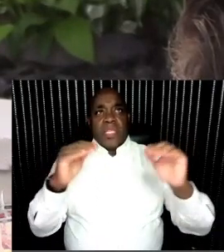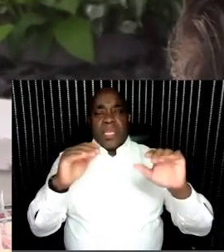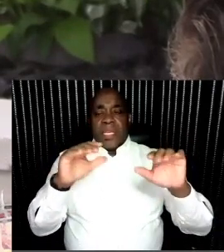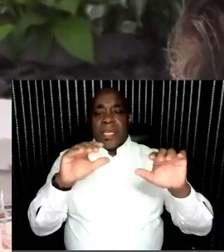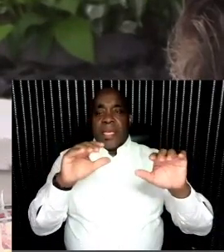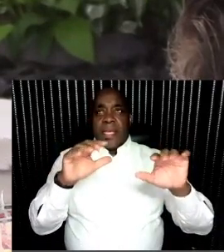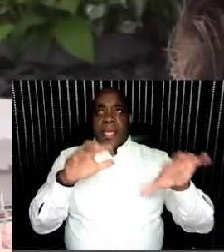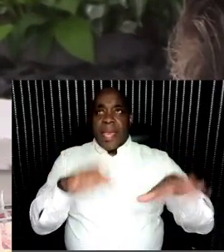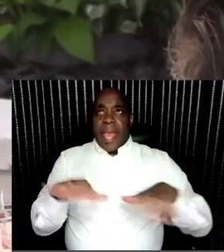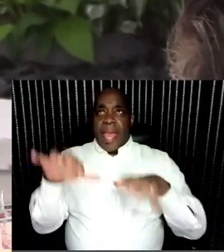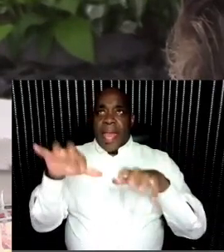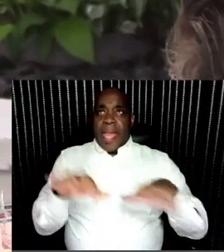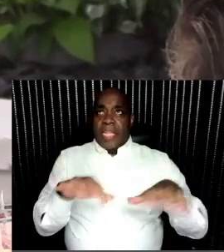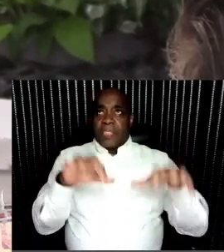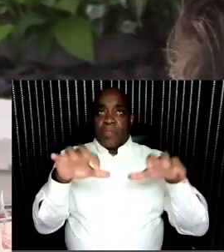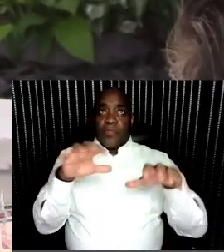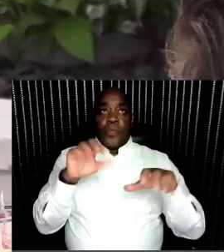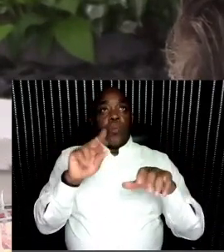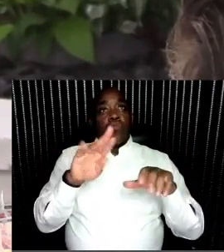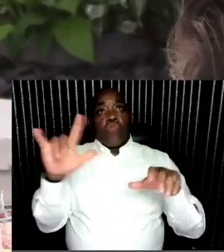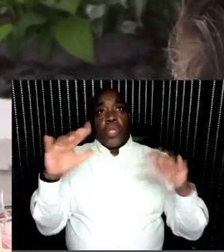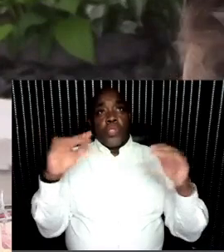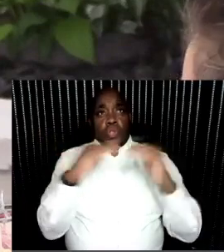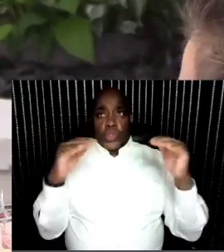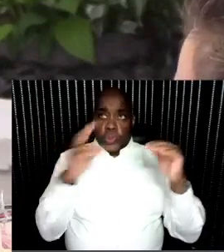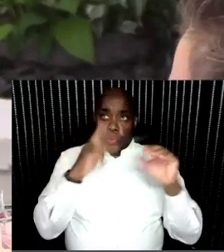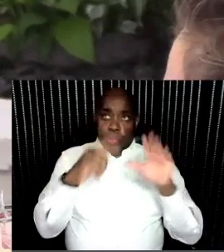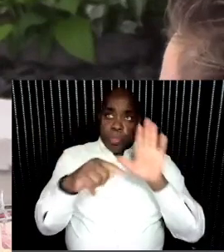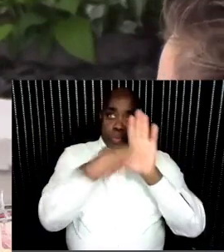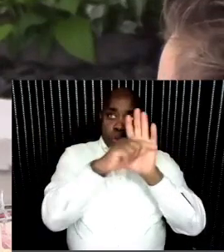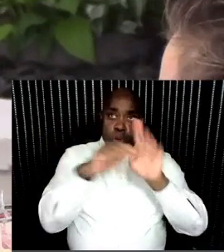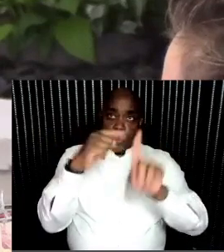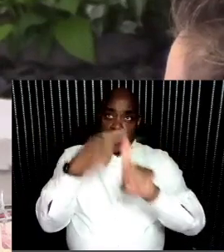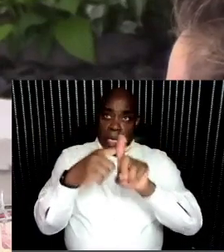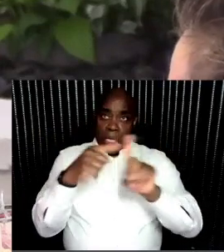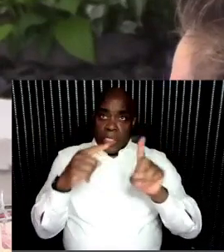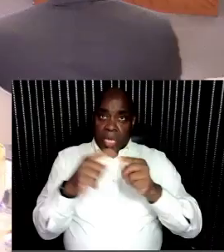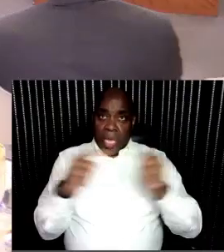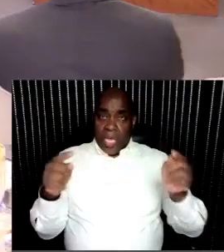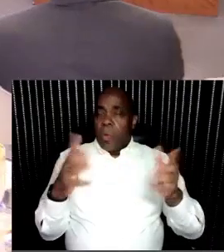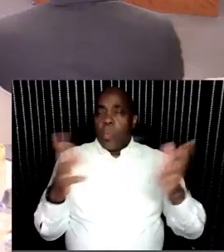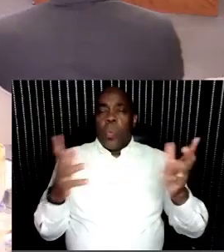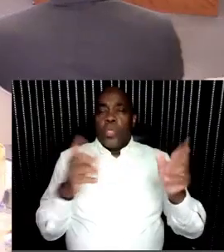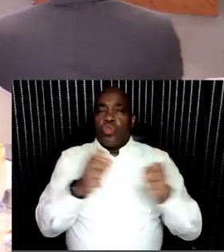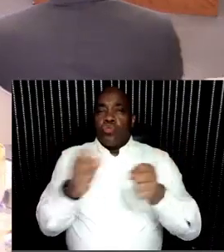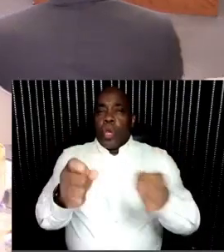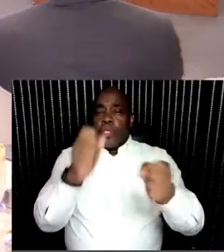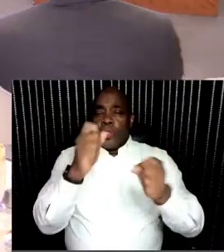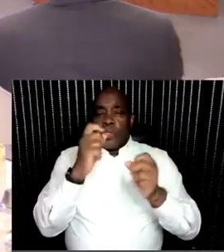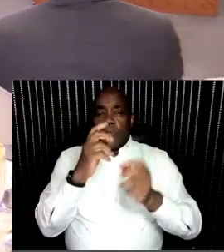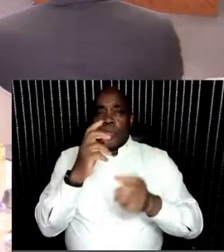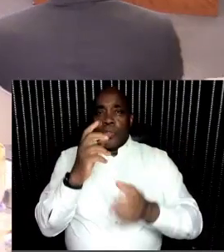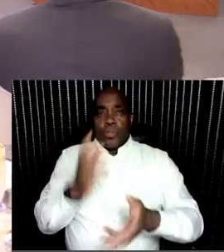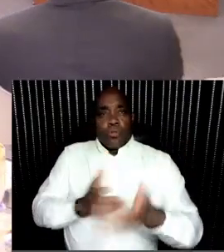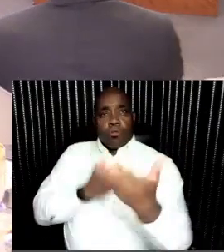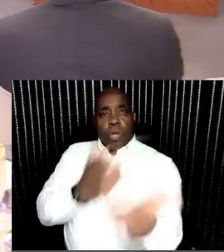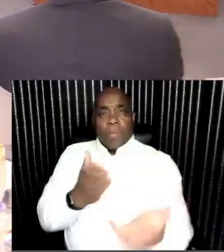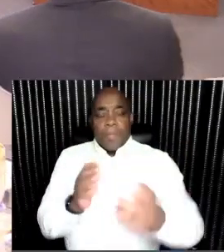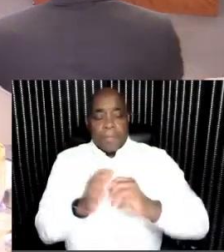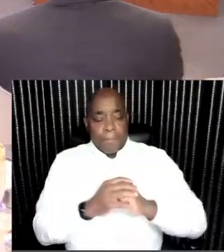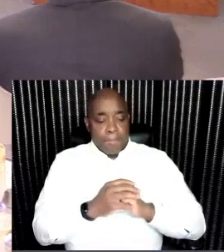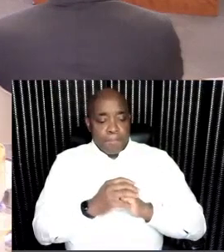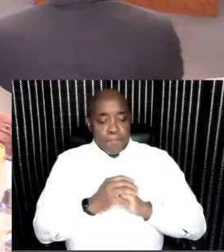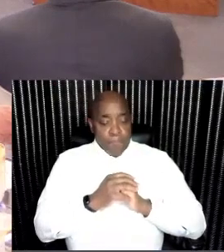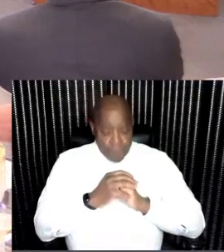racial justice, do you see pros and cons to either? What are some strategies you'd recommend? Yeah, there's never been